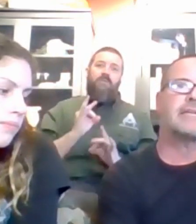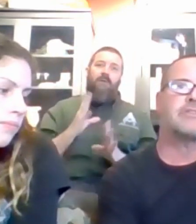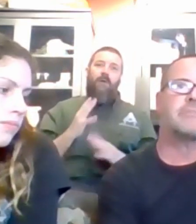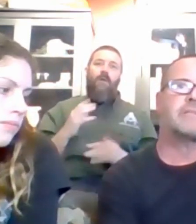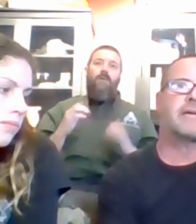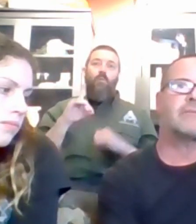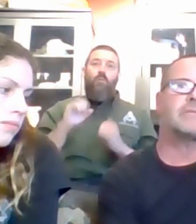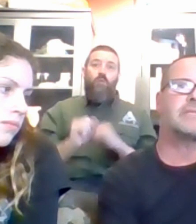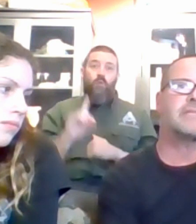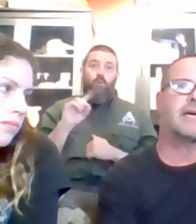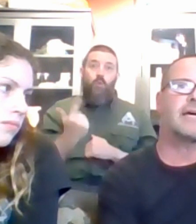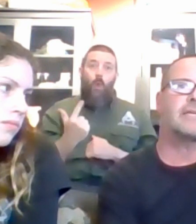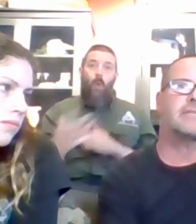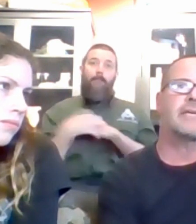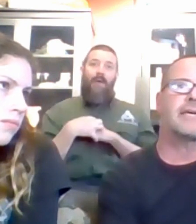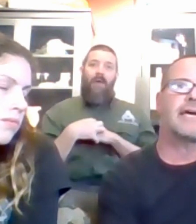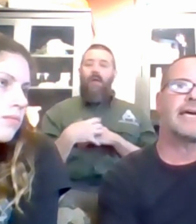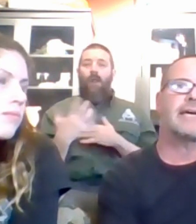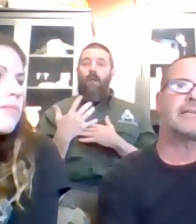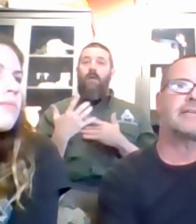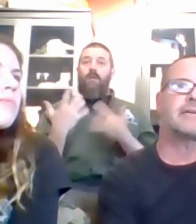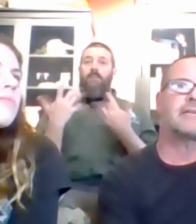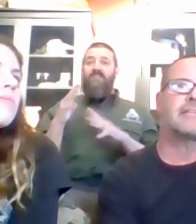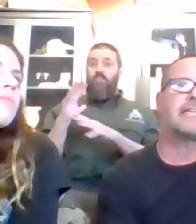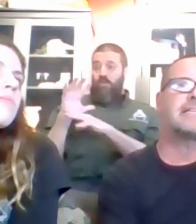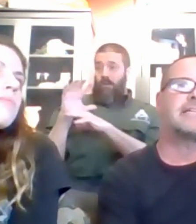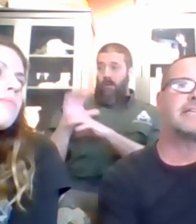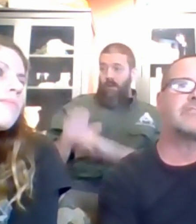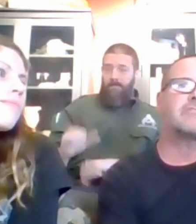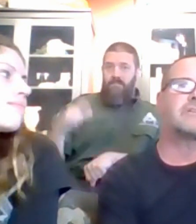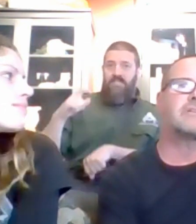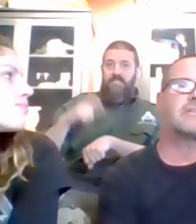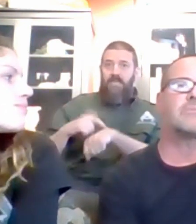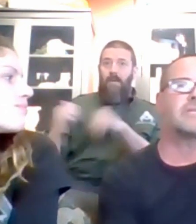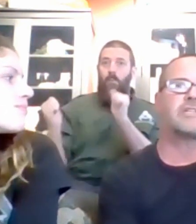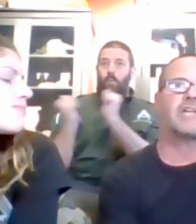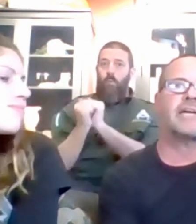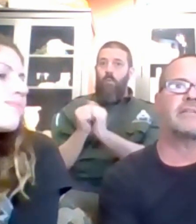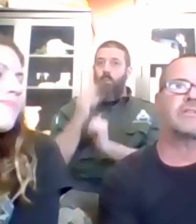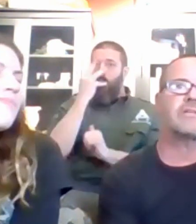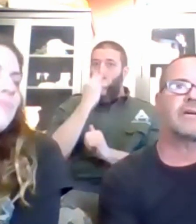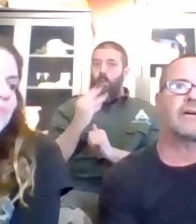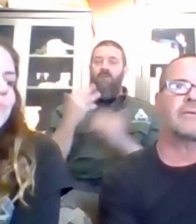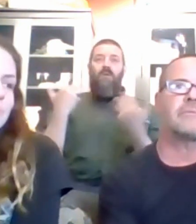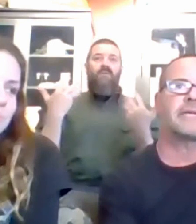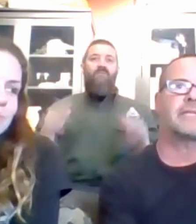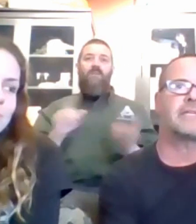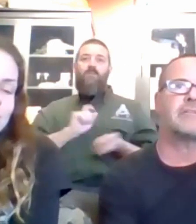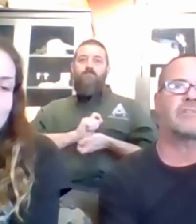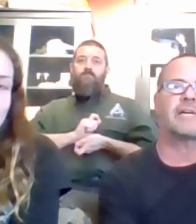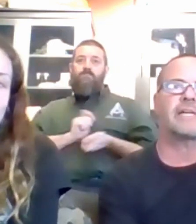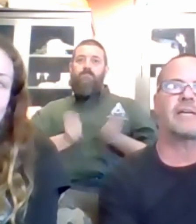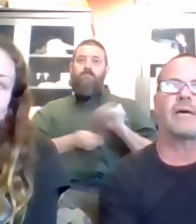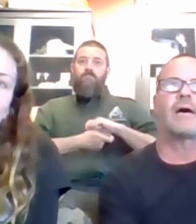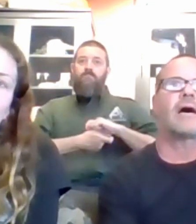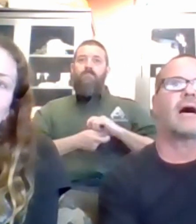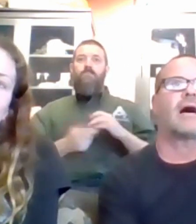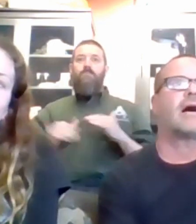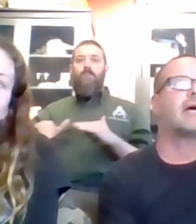bitten by a dog when they were kids and stuff like that. And then they get to spend time with these guys and they leave